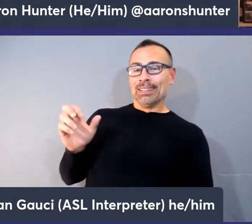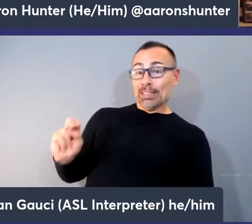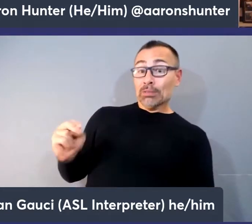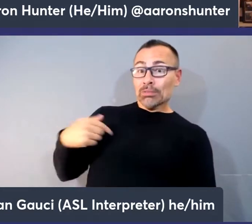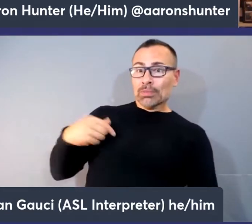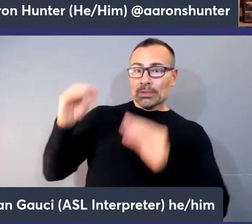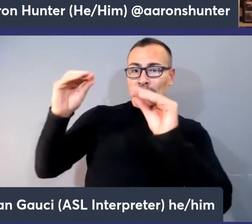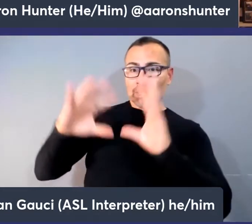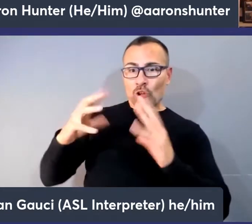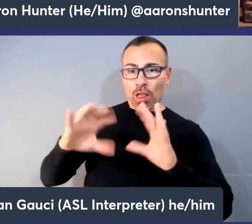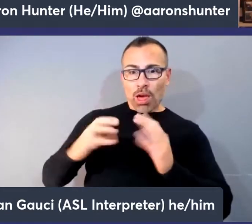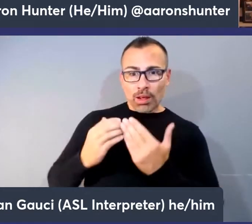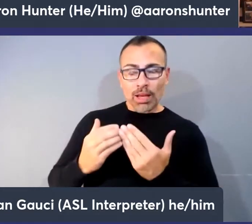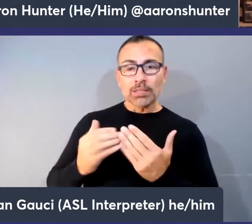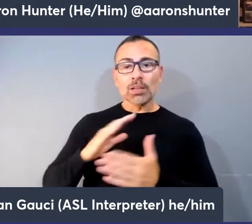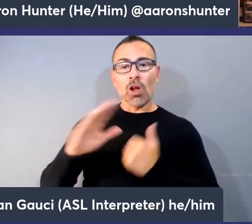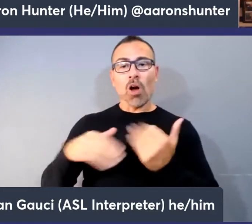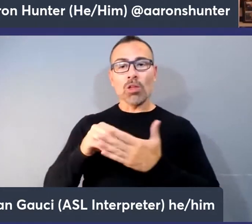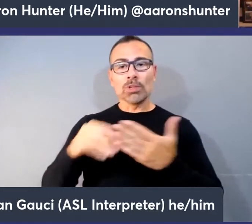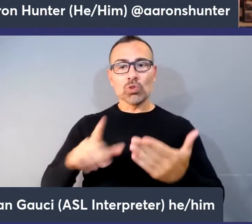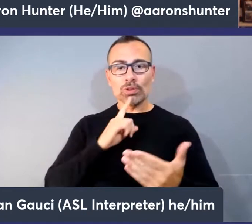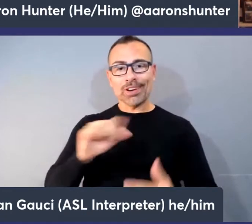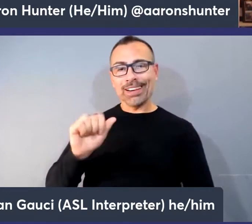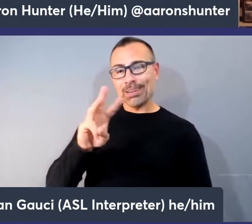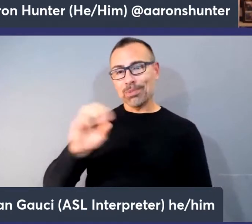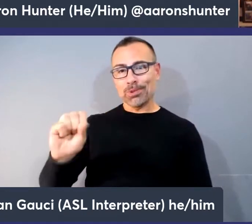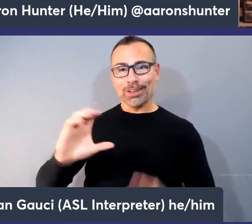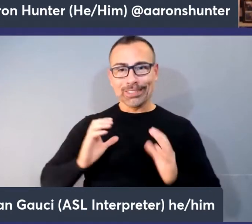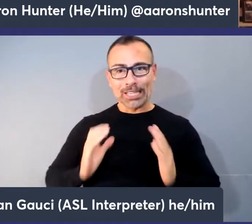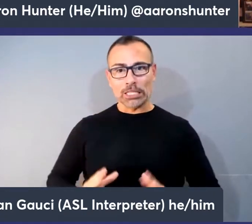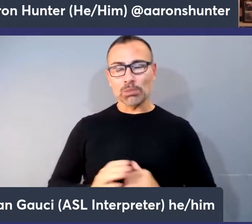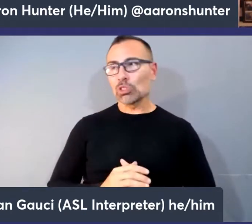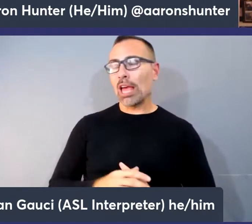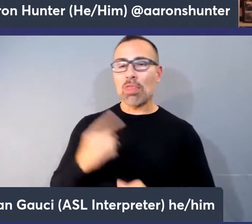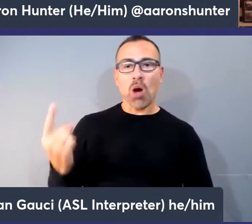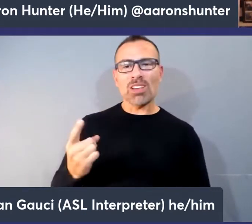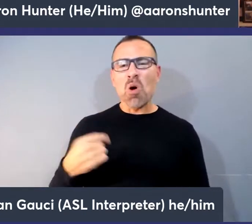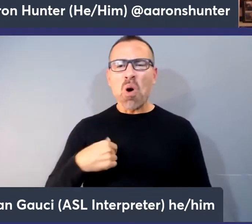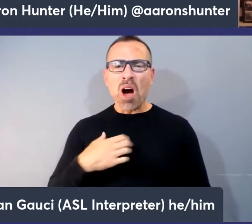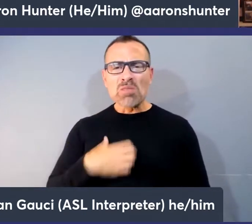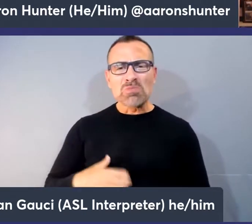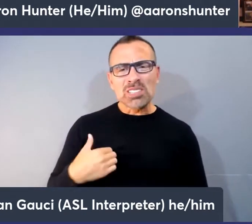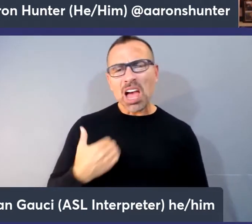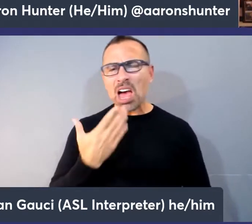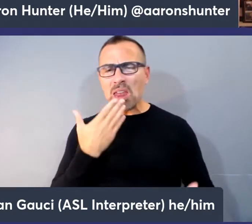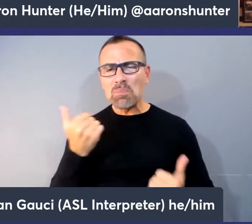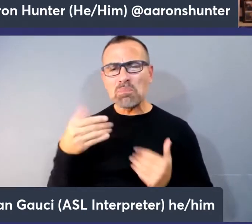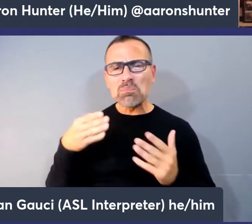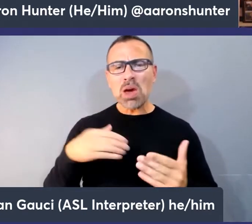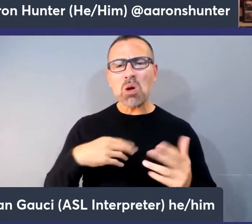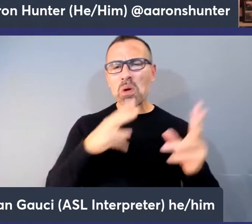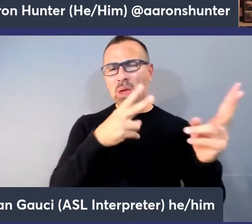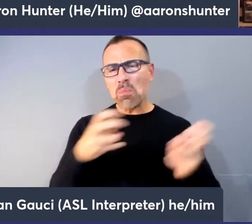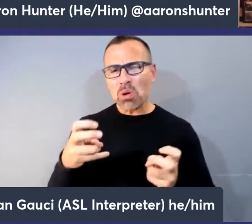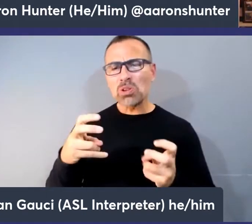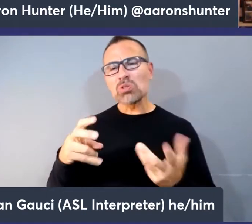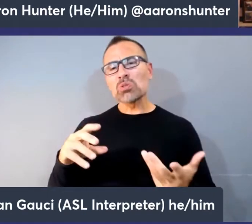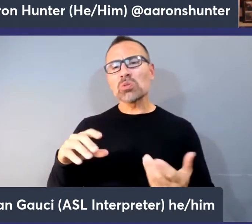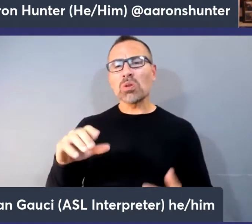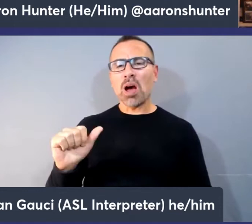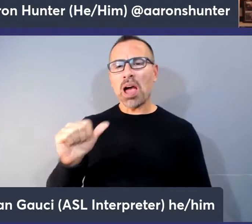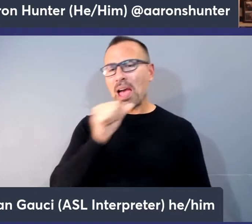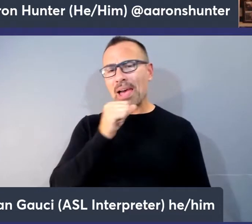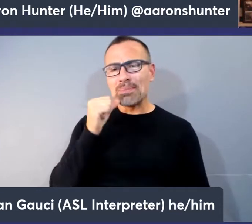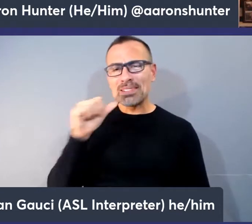essentially AWS customers are like, "Oh man, I wish I had a faster, better way to import my data into Amazon S3." And we're like, "You know